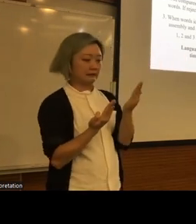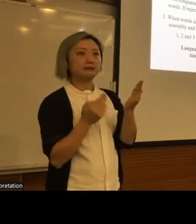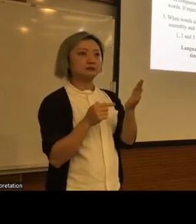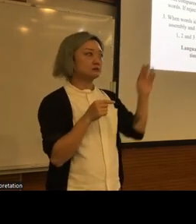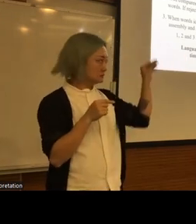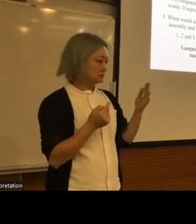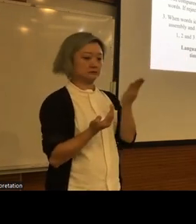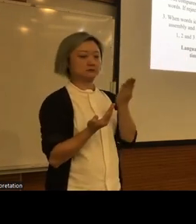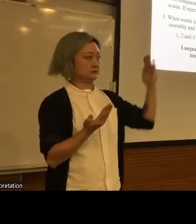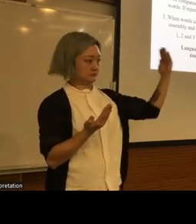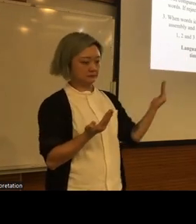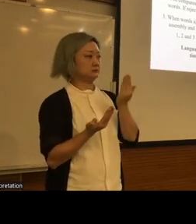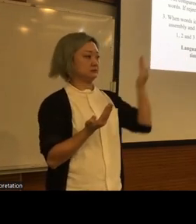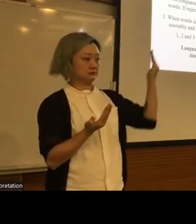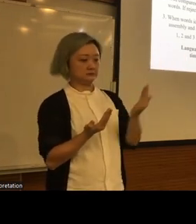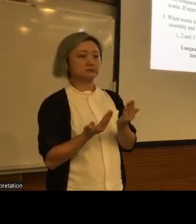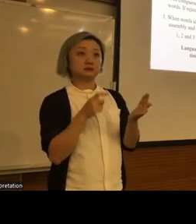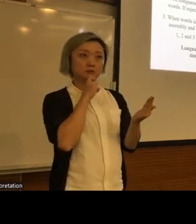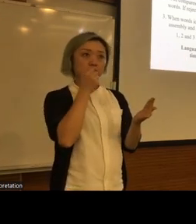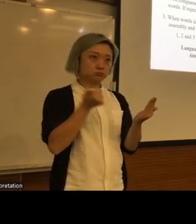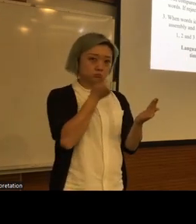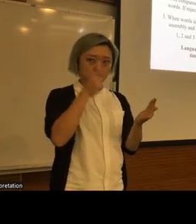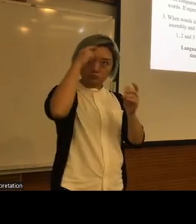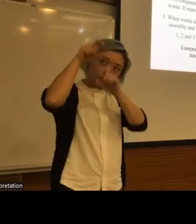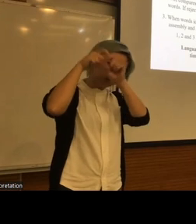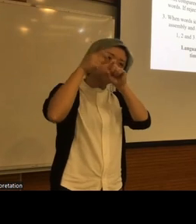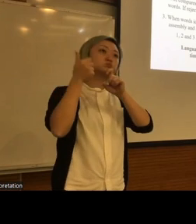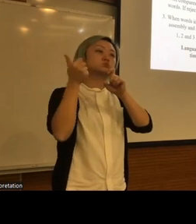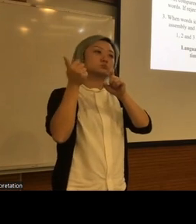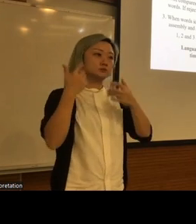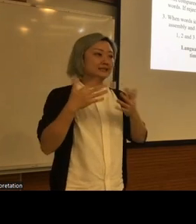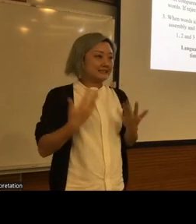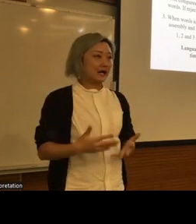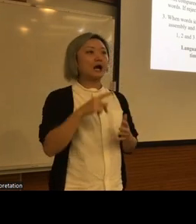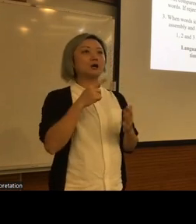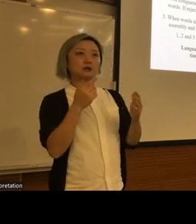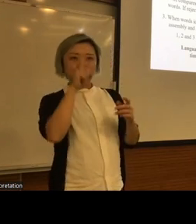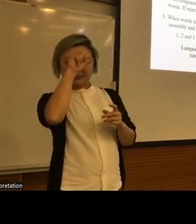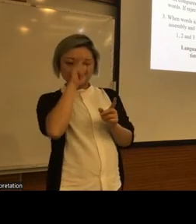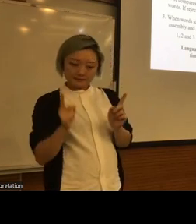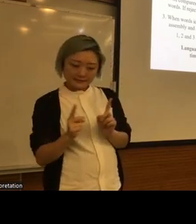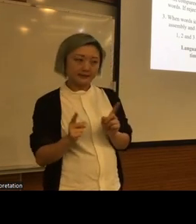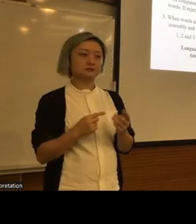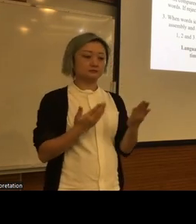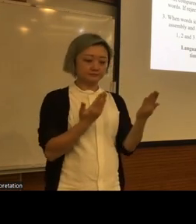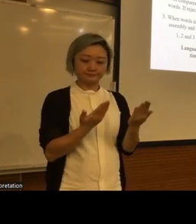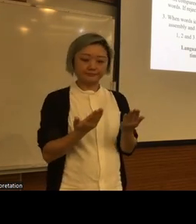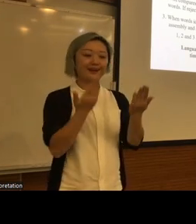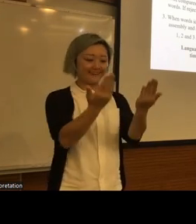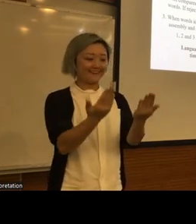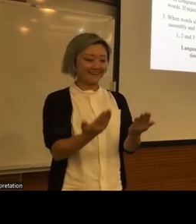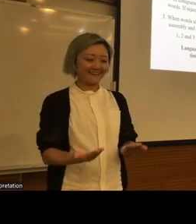takes processing capacity. Then working memory compares what it has found in